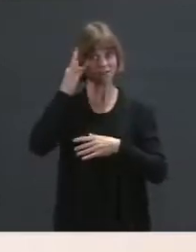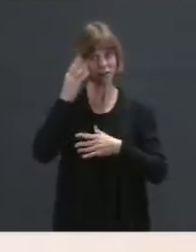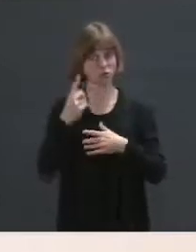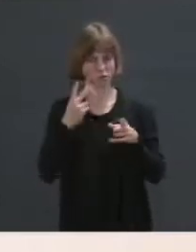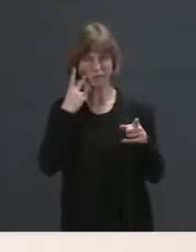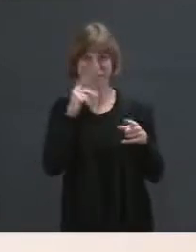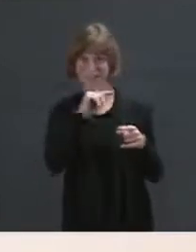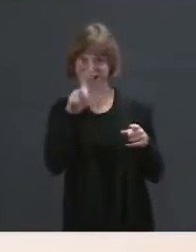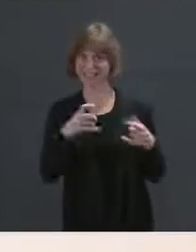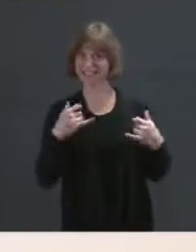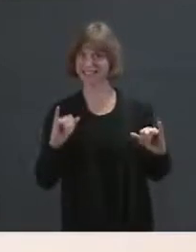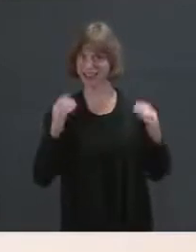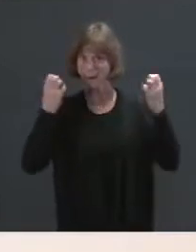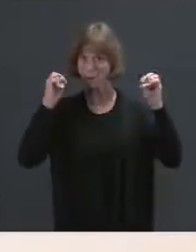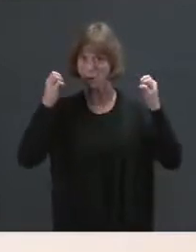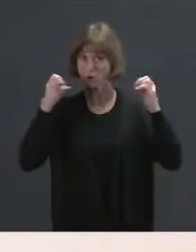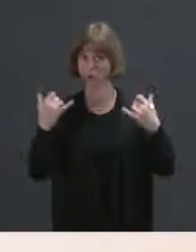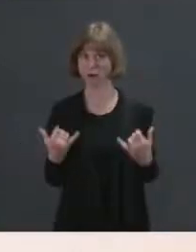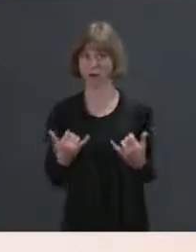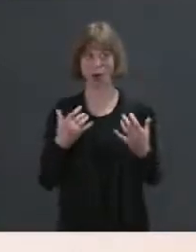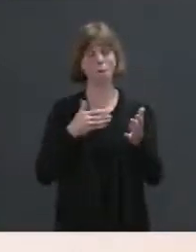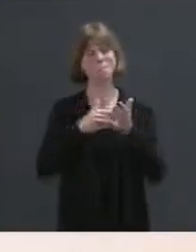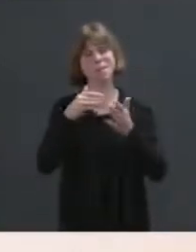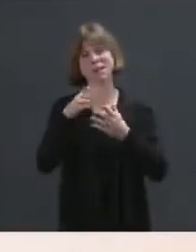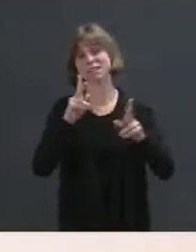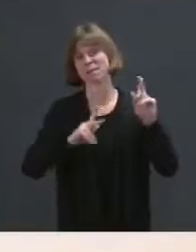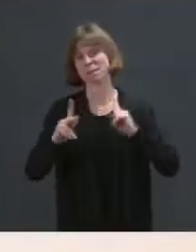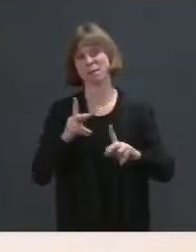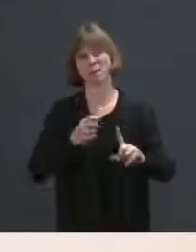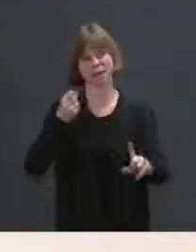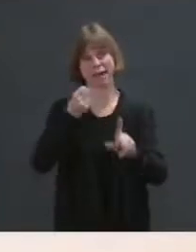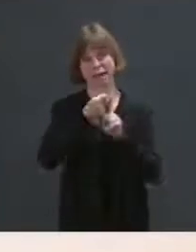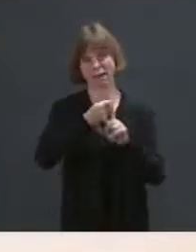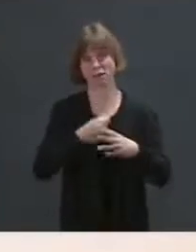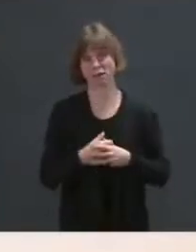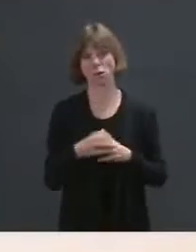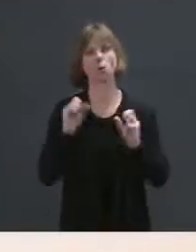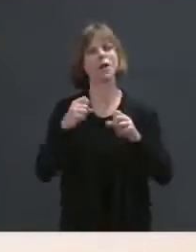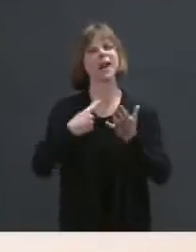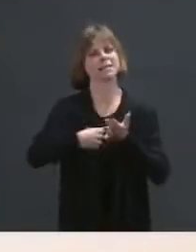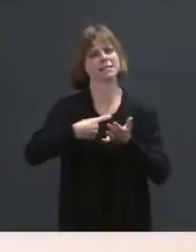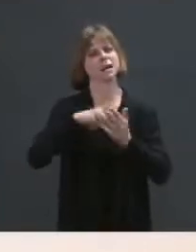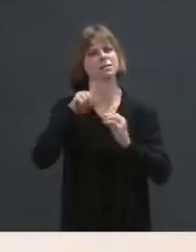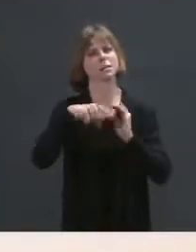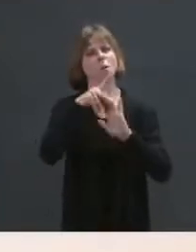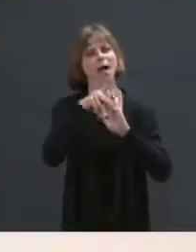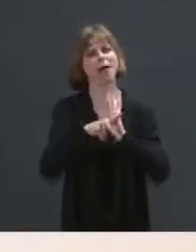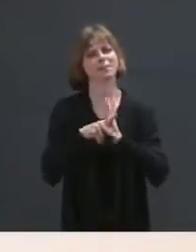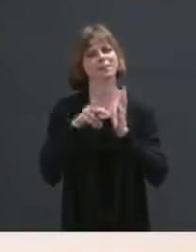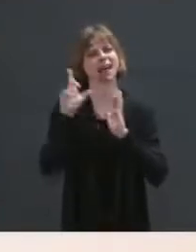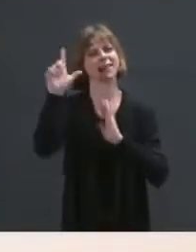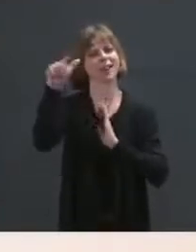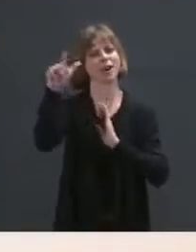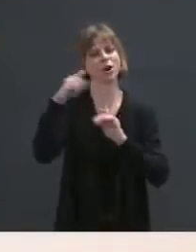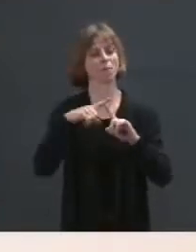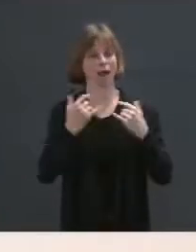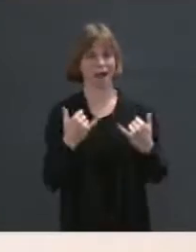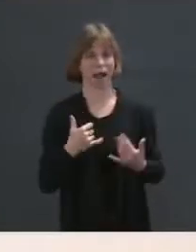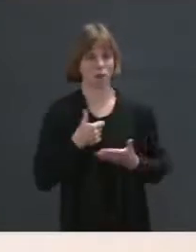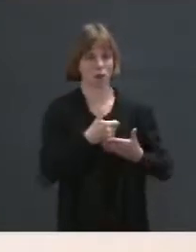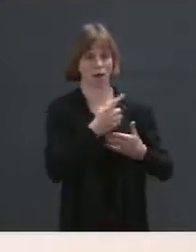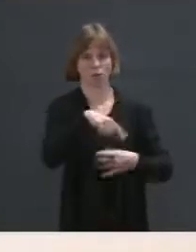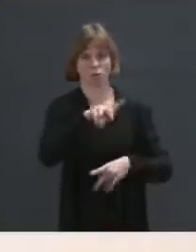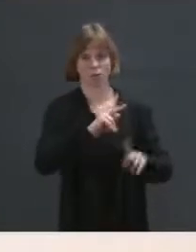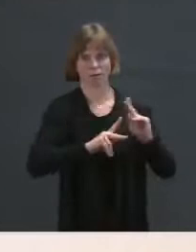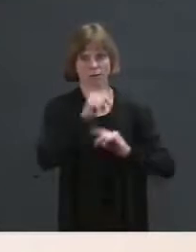of emergency. There are millions of people who are impacted. We can have a policy debate later. Right now, we're going to help the people who are still suffering and going through